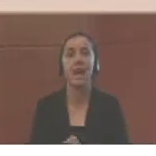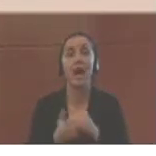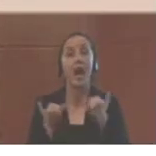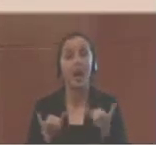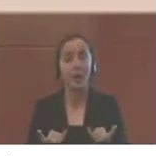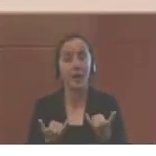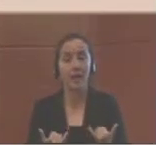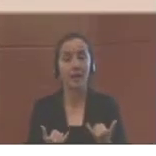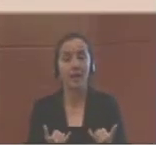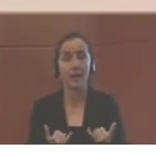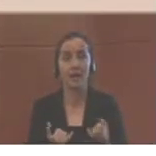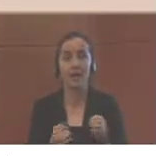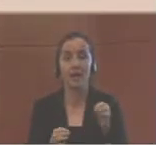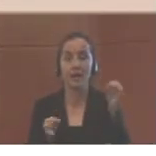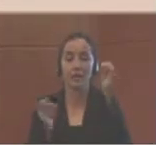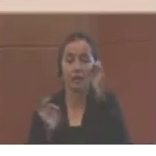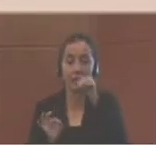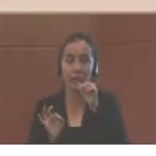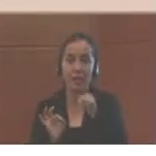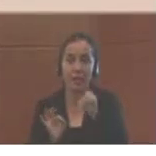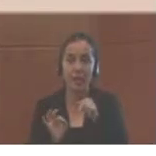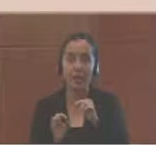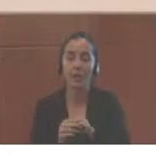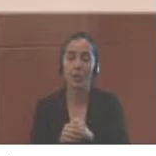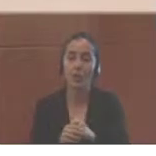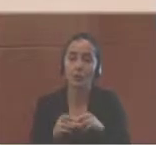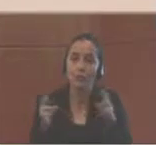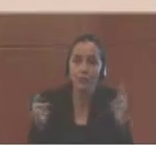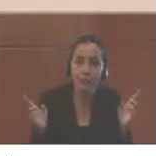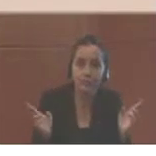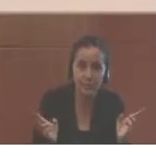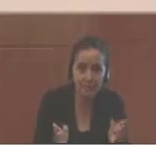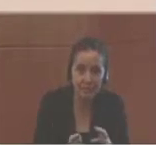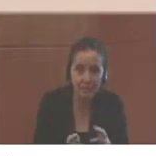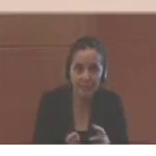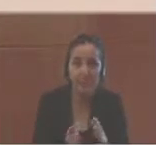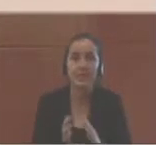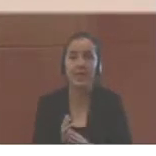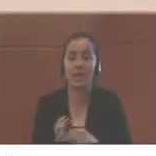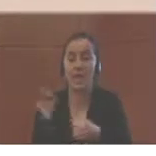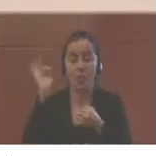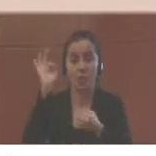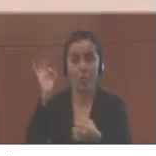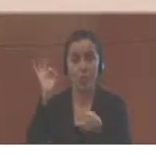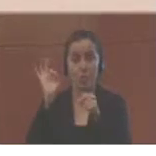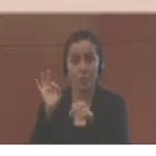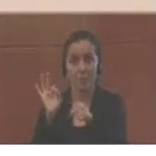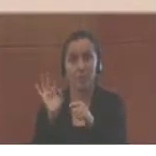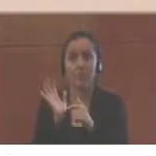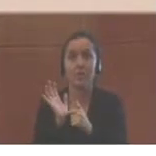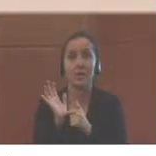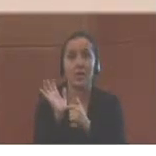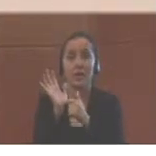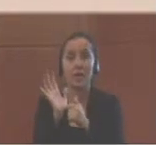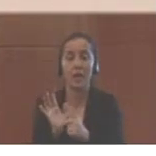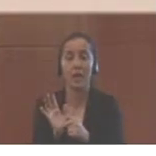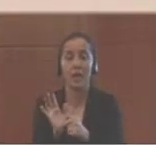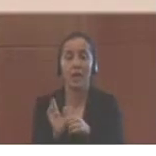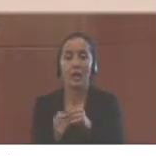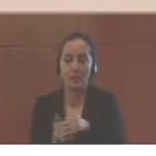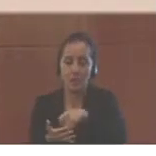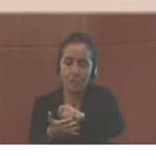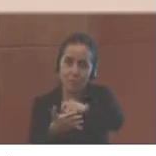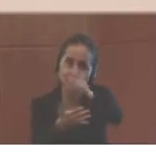final commitment, we are going to close this part of our work. Your